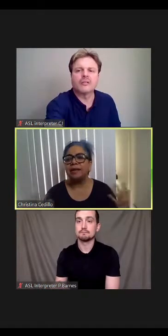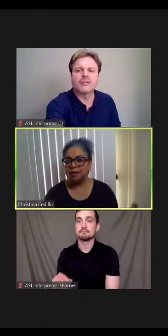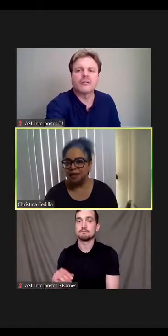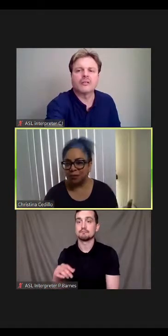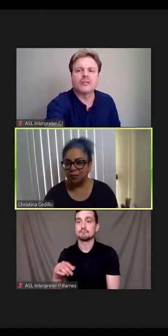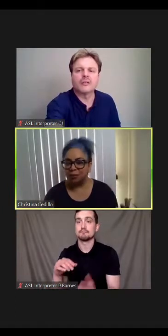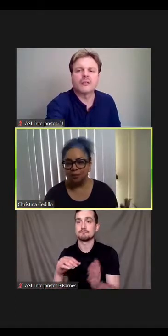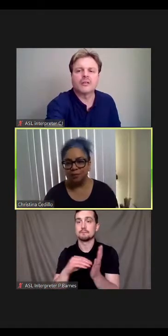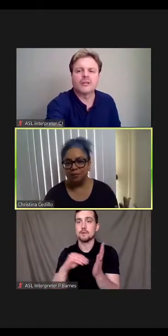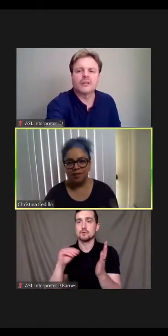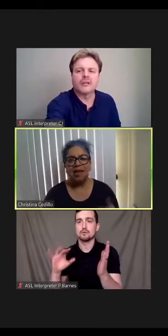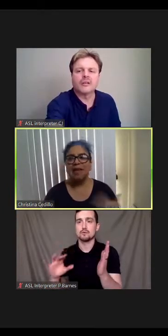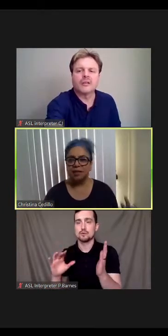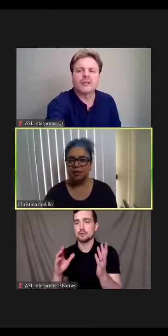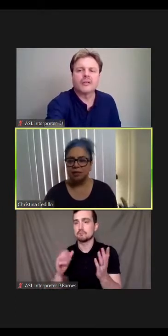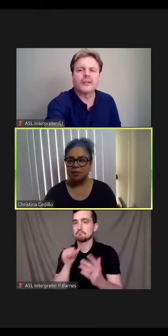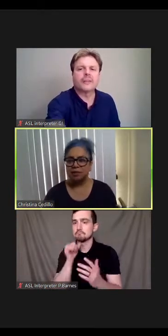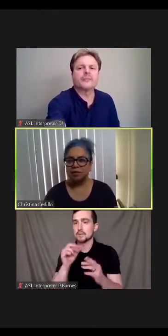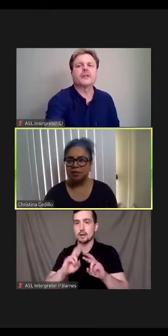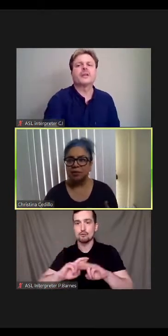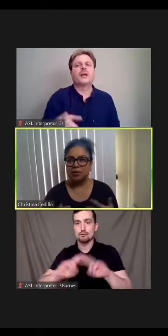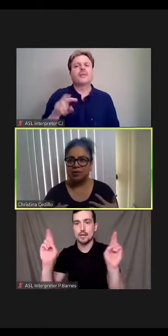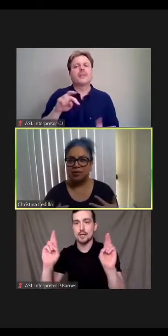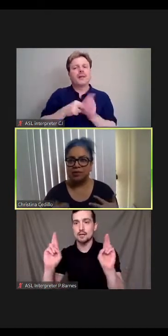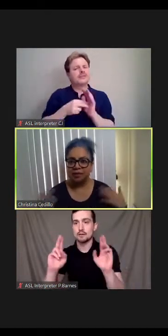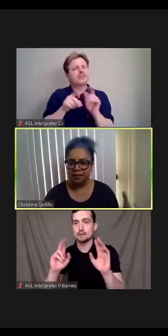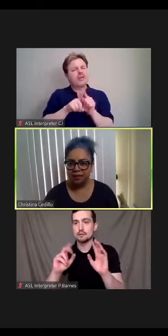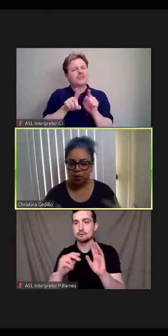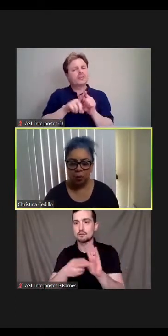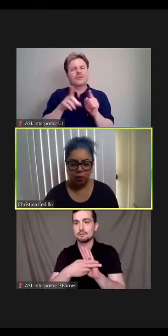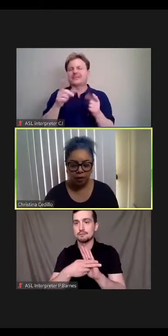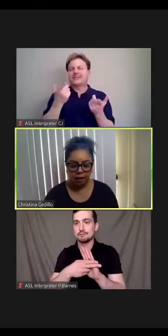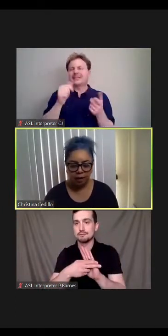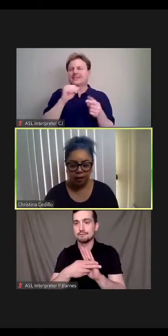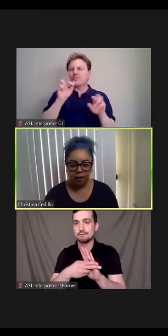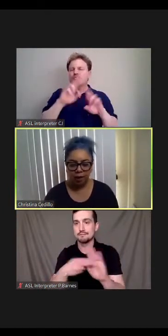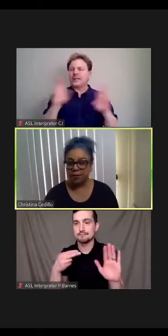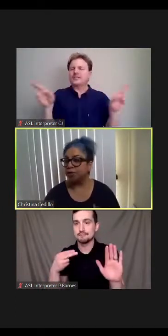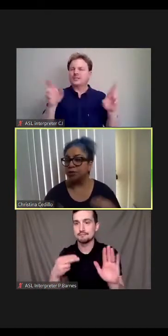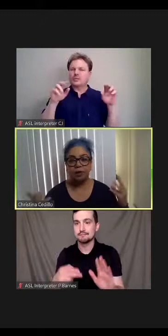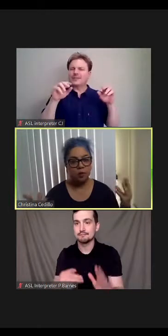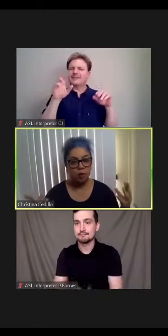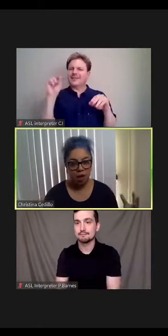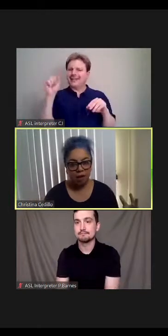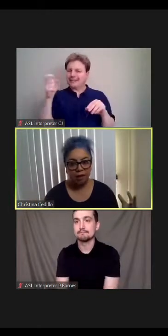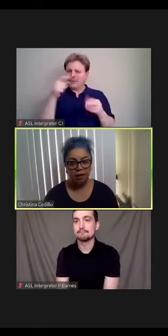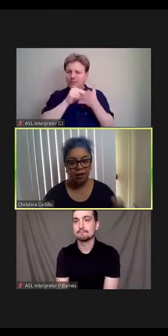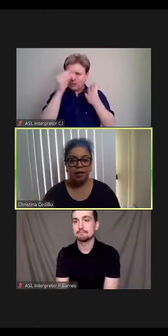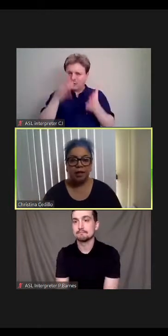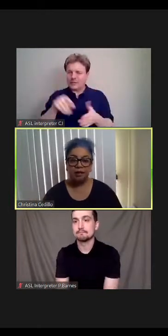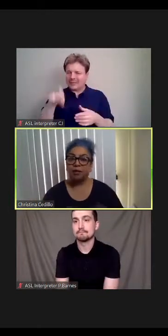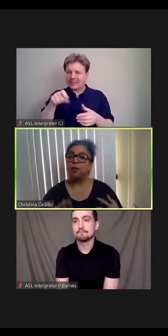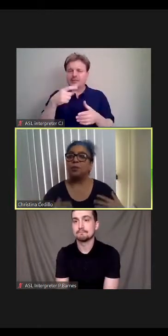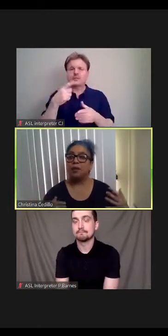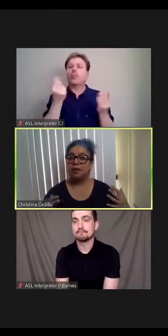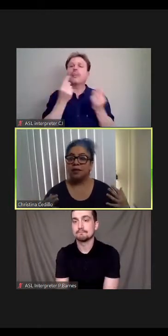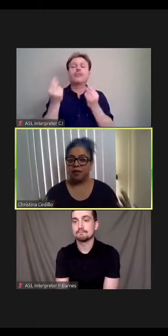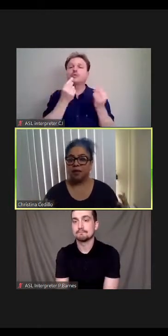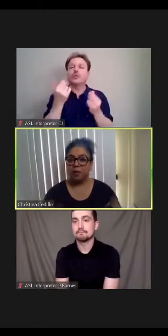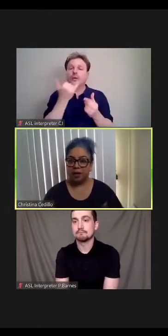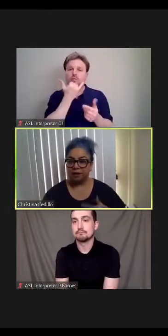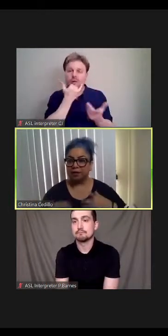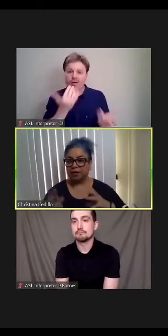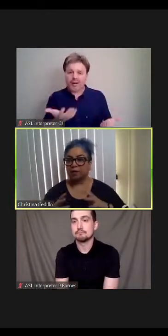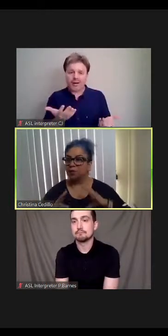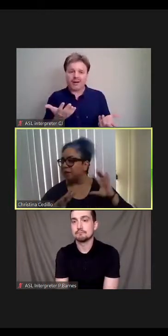ready to diagnose a student's needs or what they're doing wrong, even when we